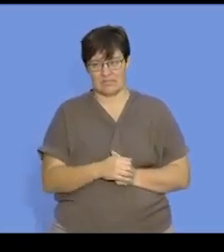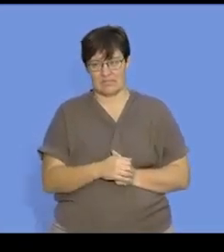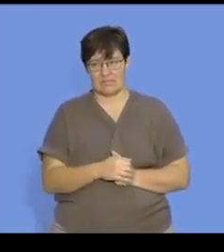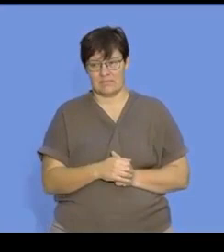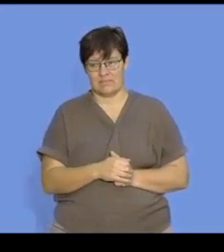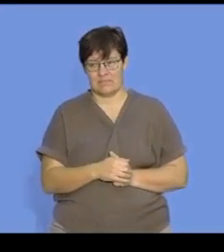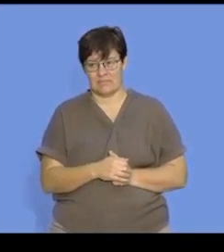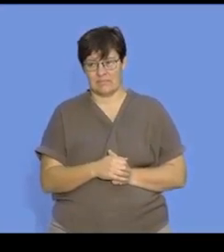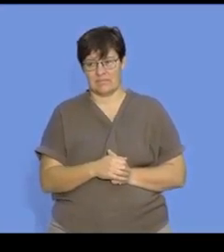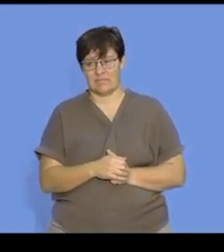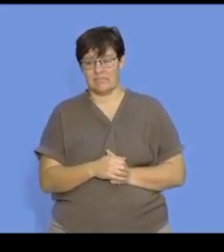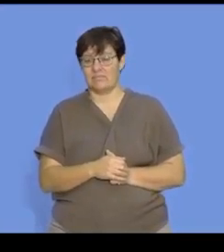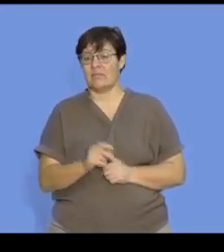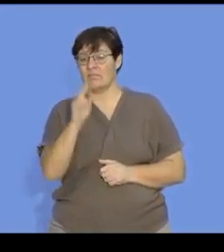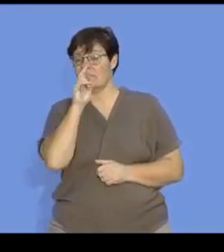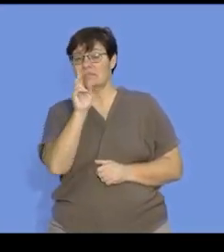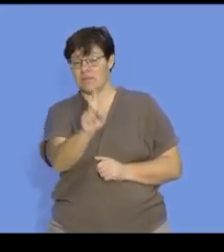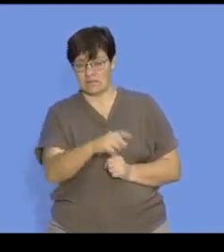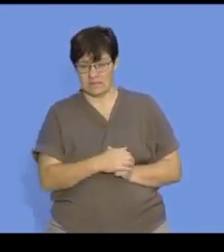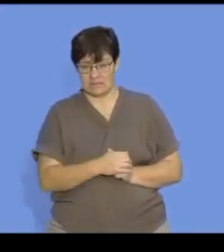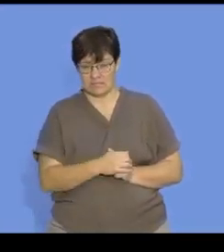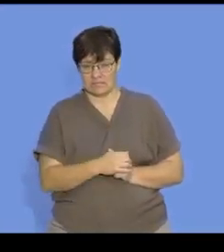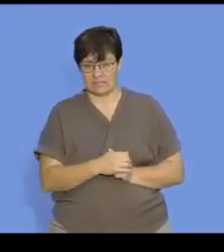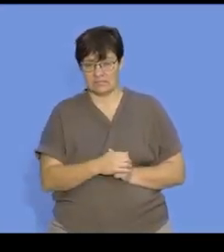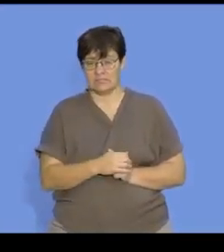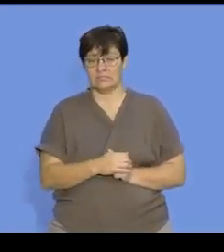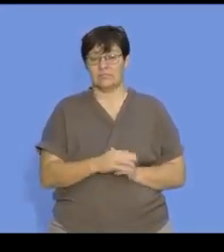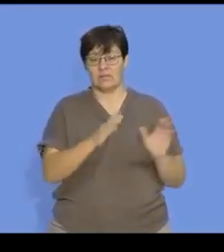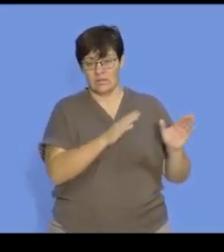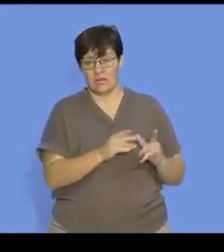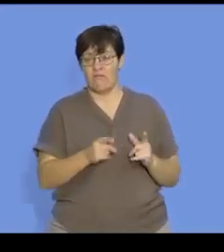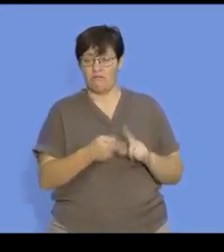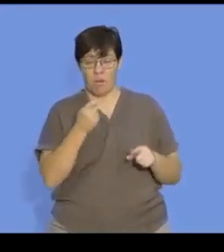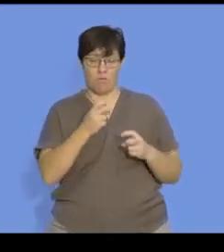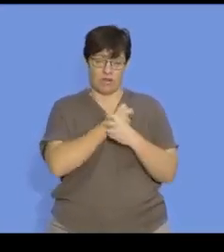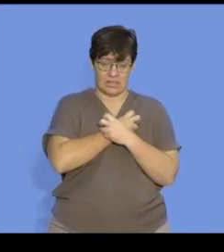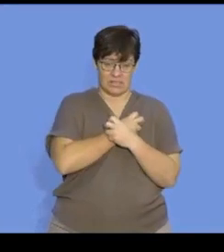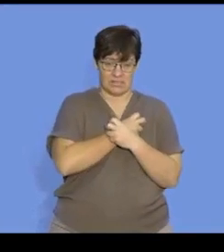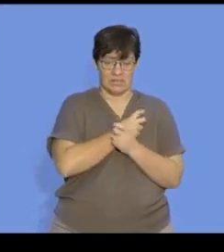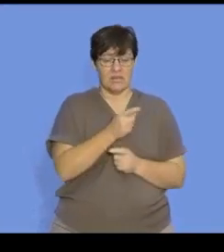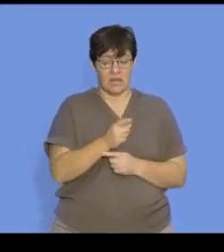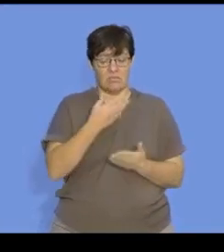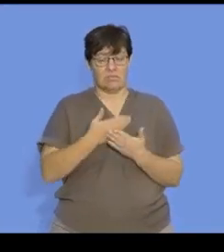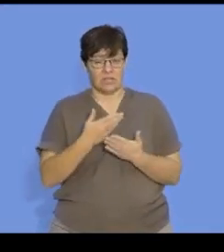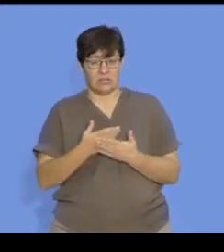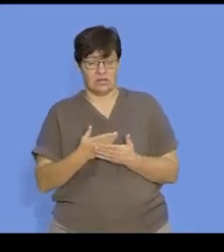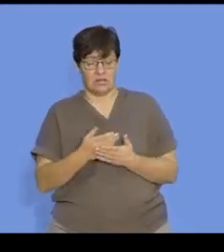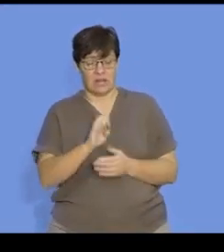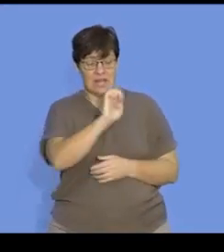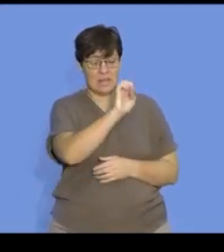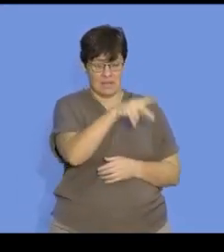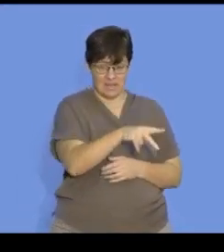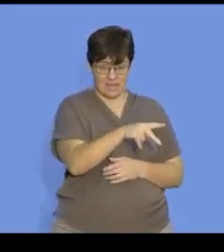this is what we needed to see. As the skater falls from rest, the potential energy is at